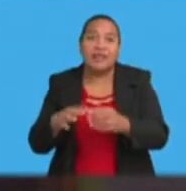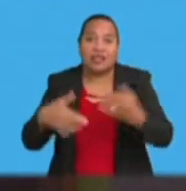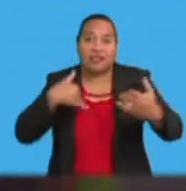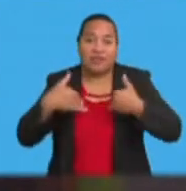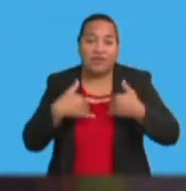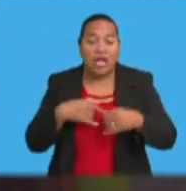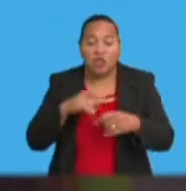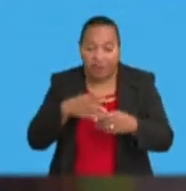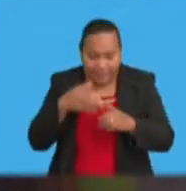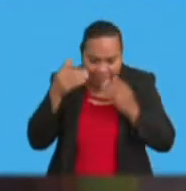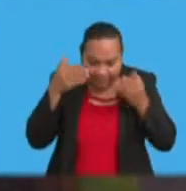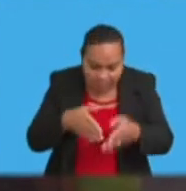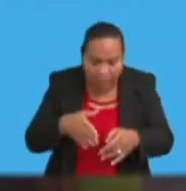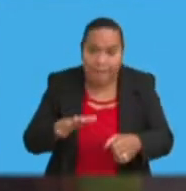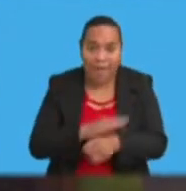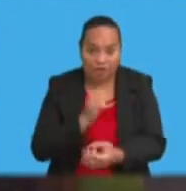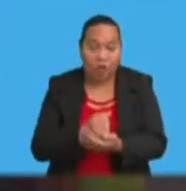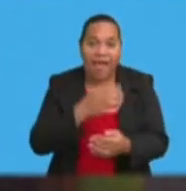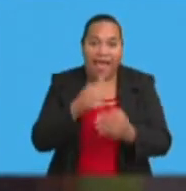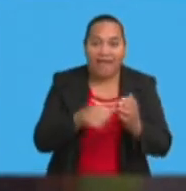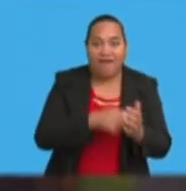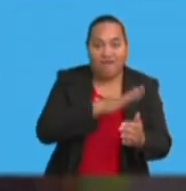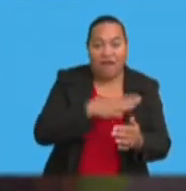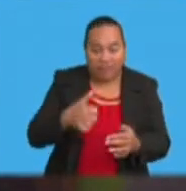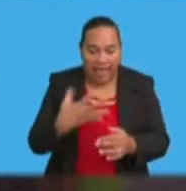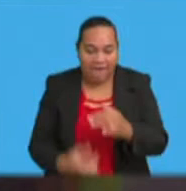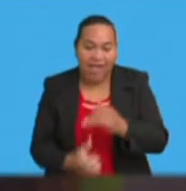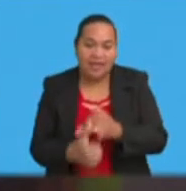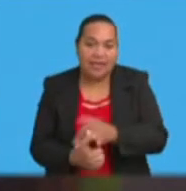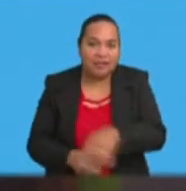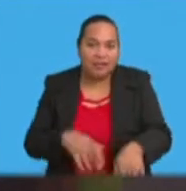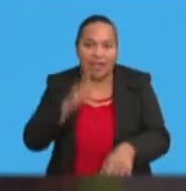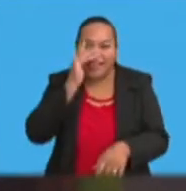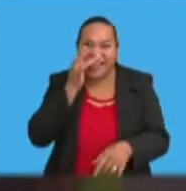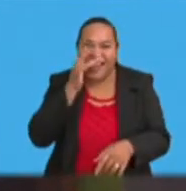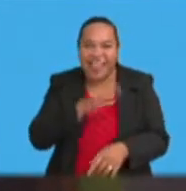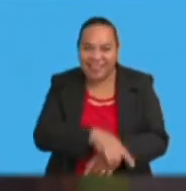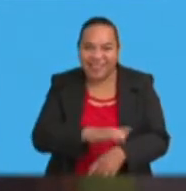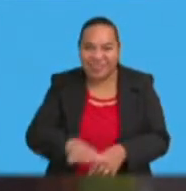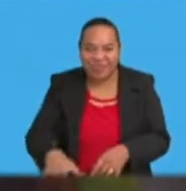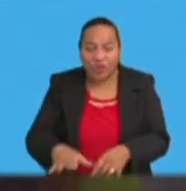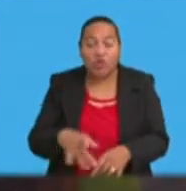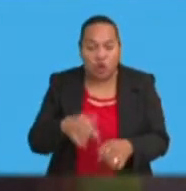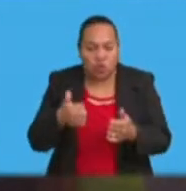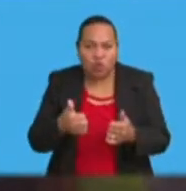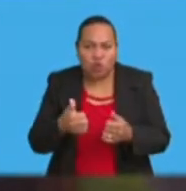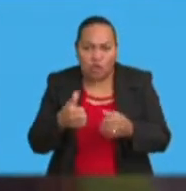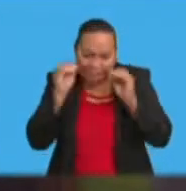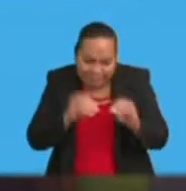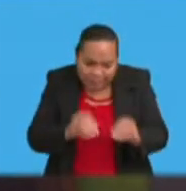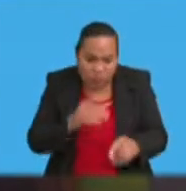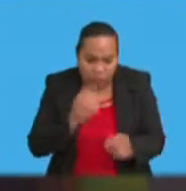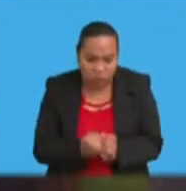that people at that very critical age group of 5 to 6 have access to the kind of learning that allows them to grow so that they can